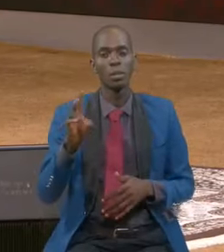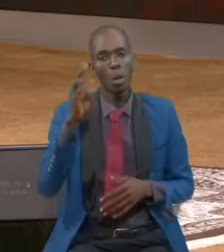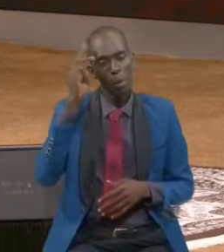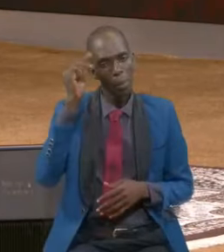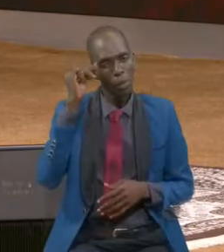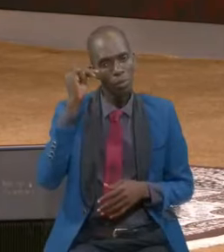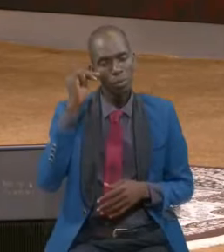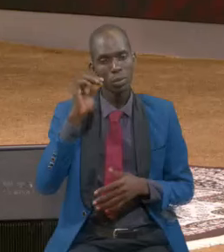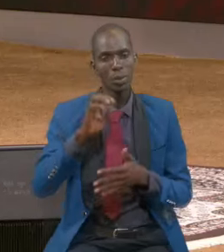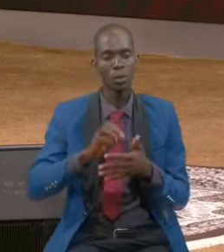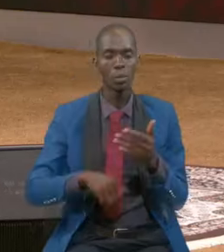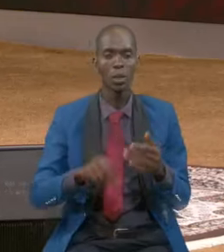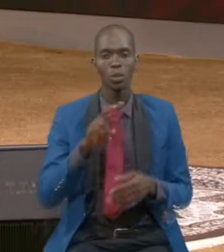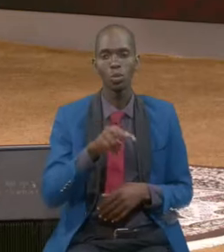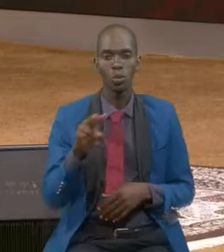Matthew